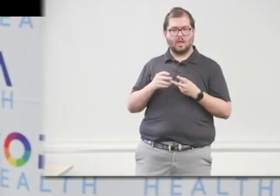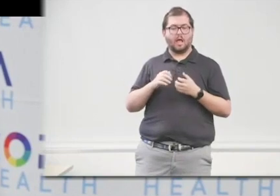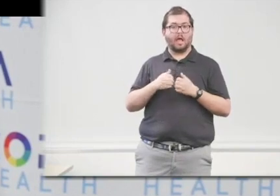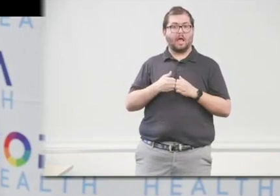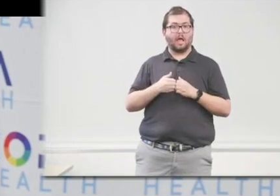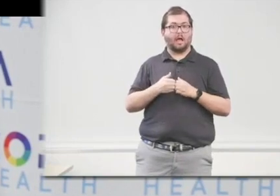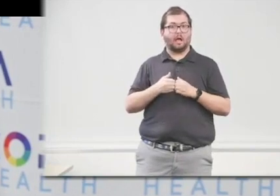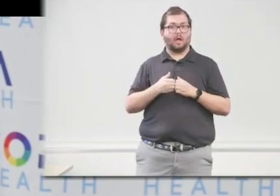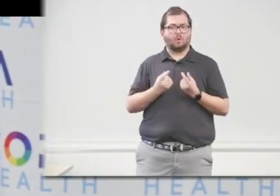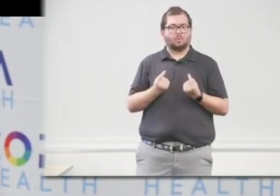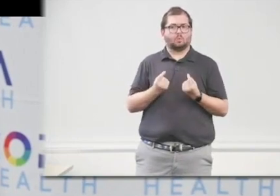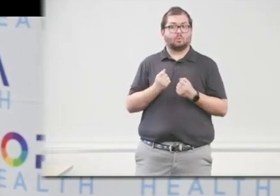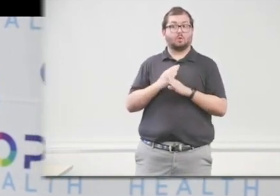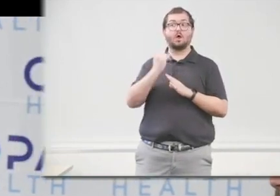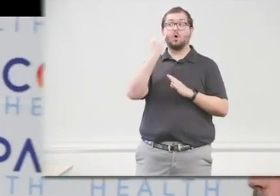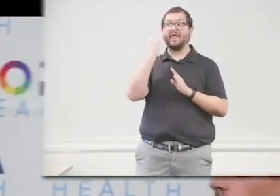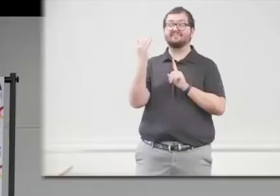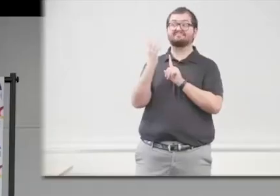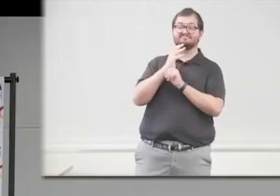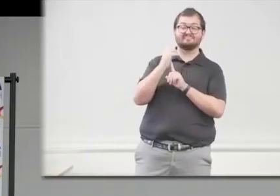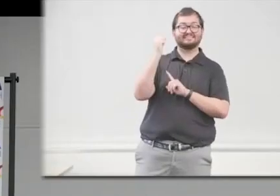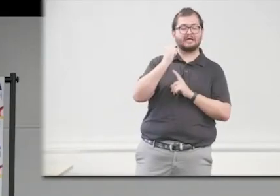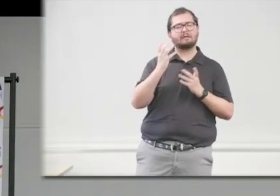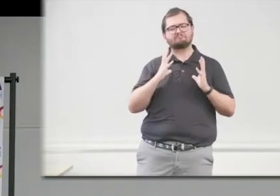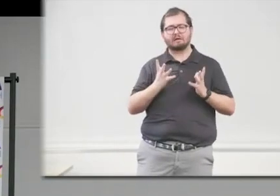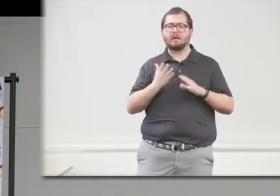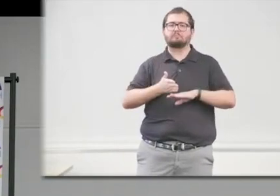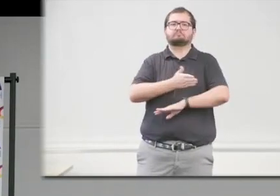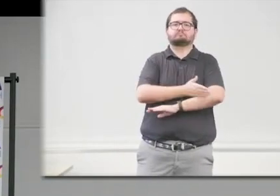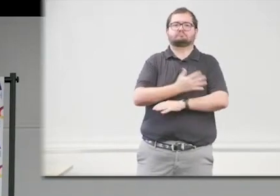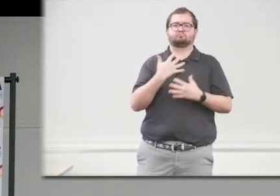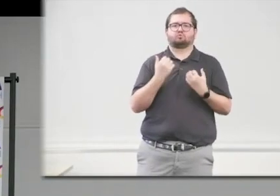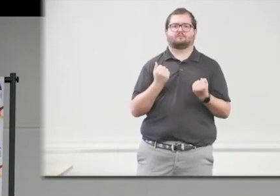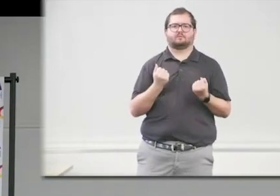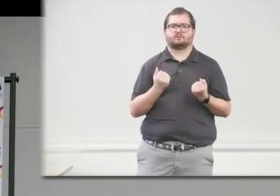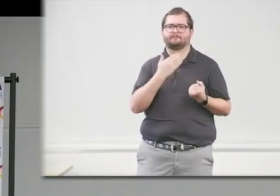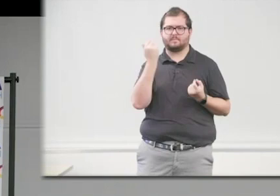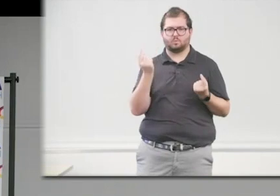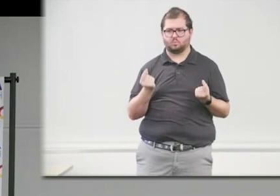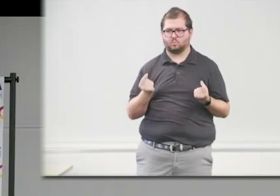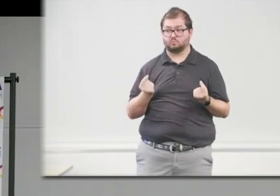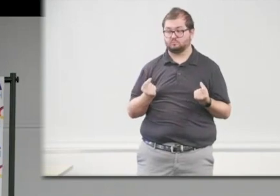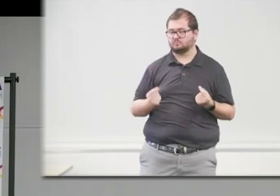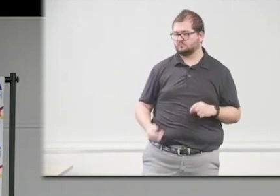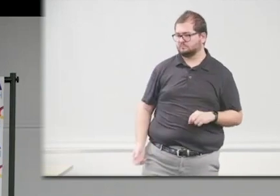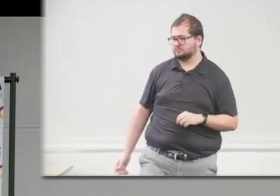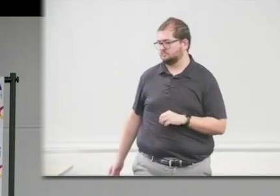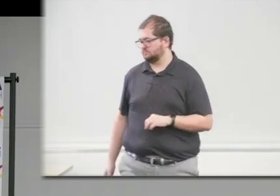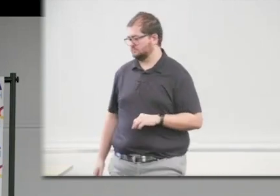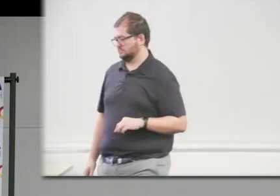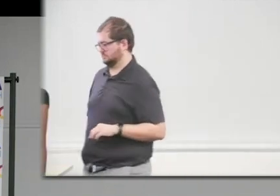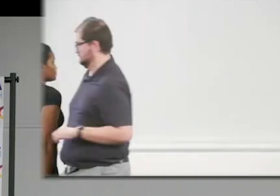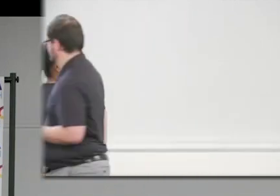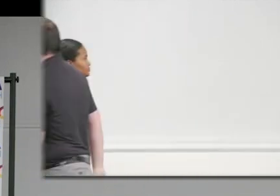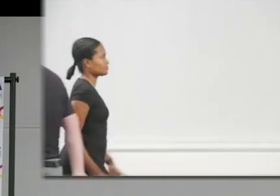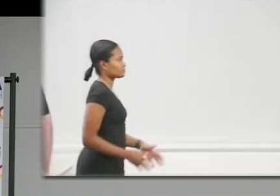do occur, they can better recover? Jerry, let's start with you. So a few things is, so CISA sits to the left of